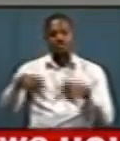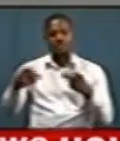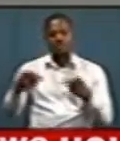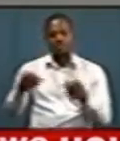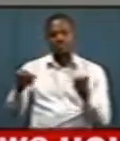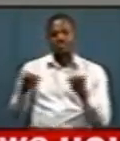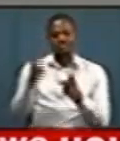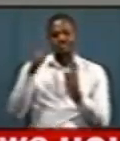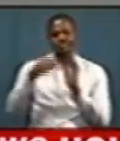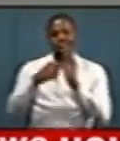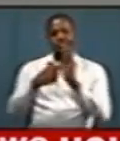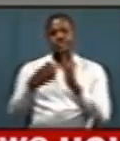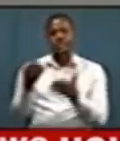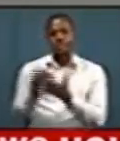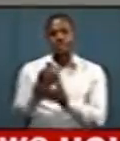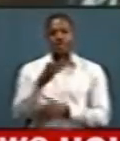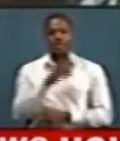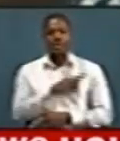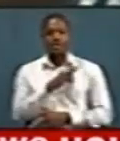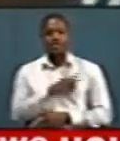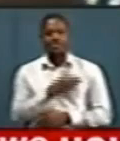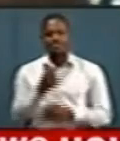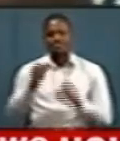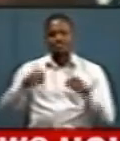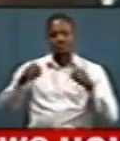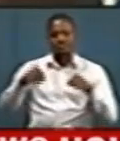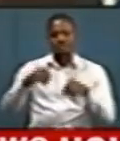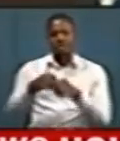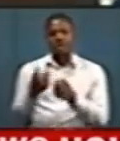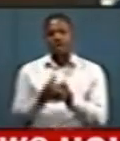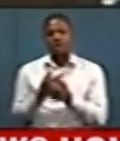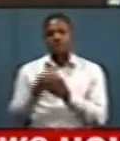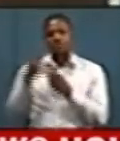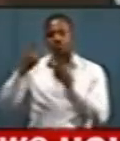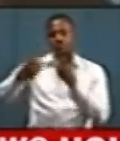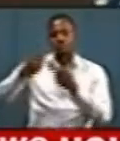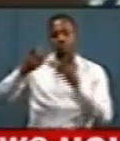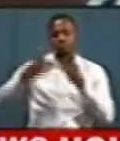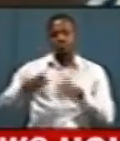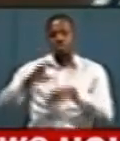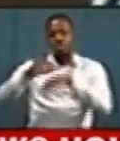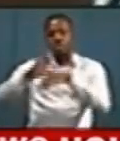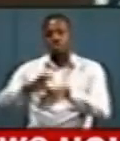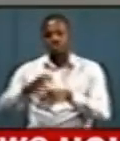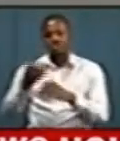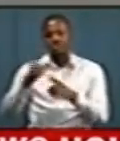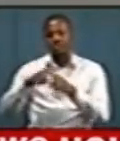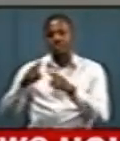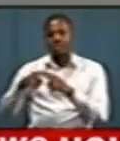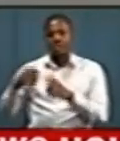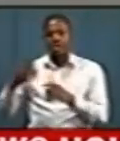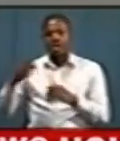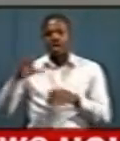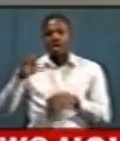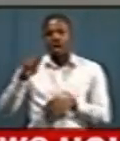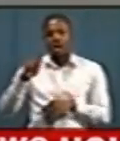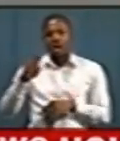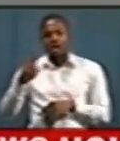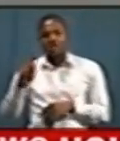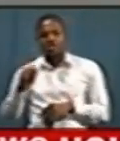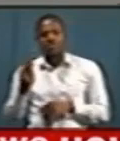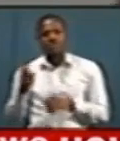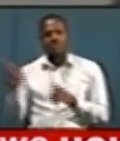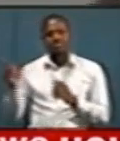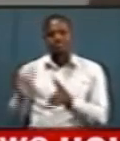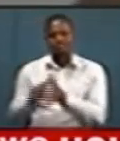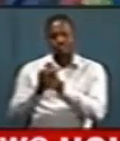to project the economic benefits and potentials of Ghana's tourism, culture and creative arts sectors. He therefore